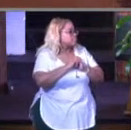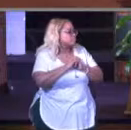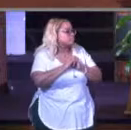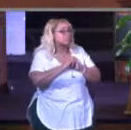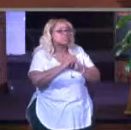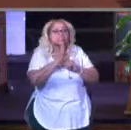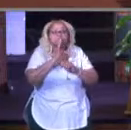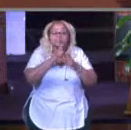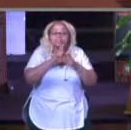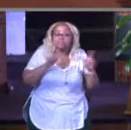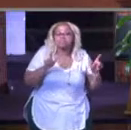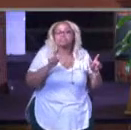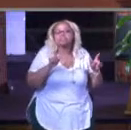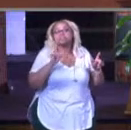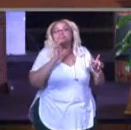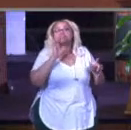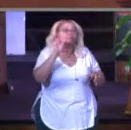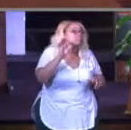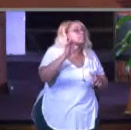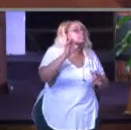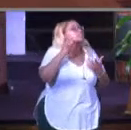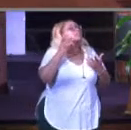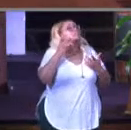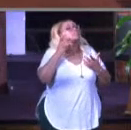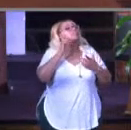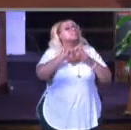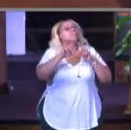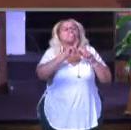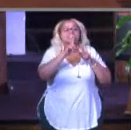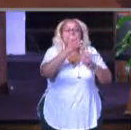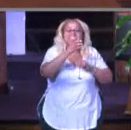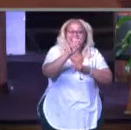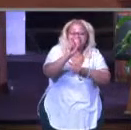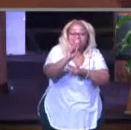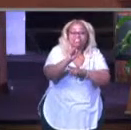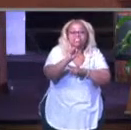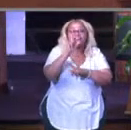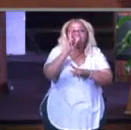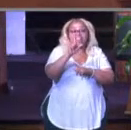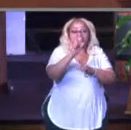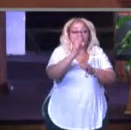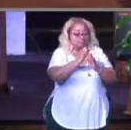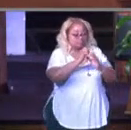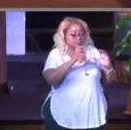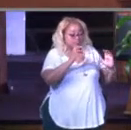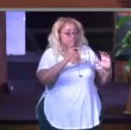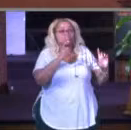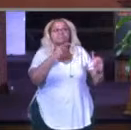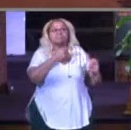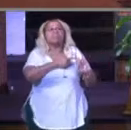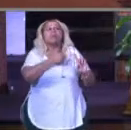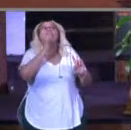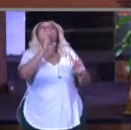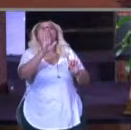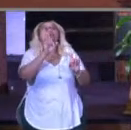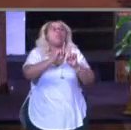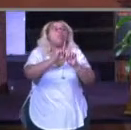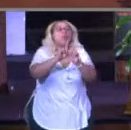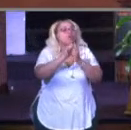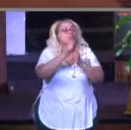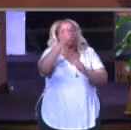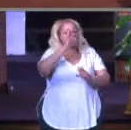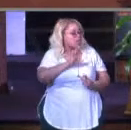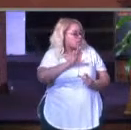The speaking in tongues, the prophecy, all the spiritual gifts, they are a manifestation of your walk